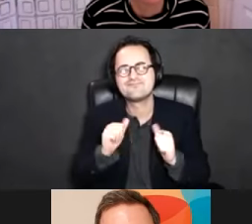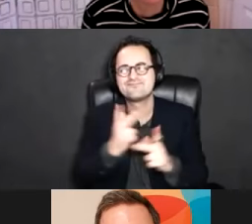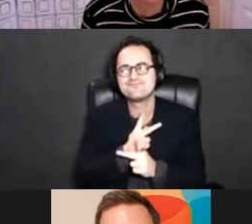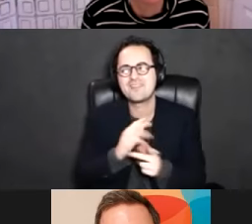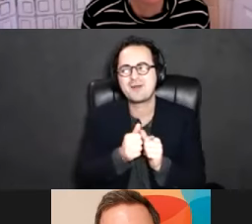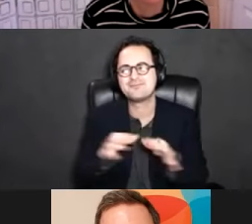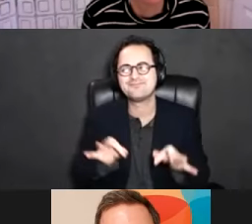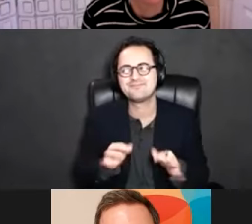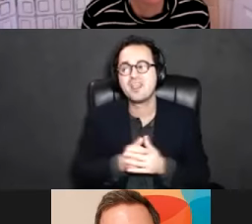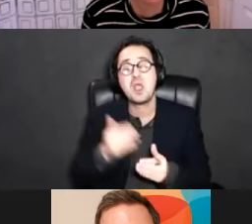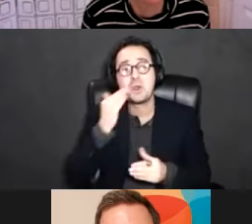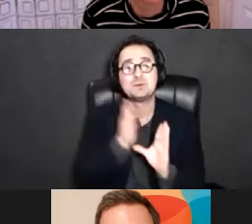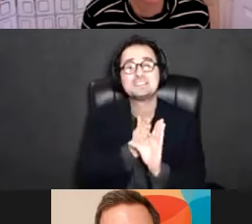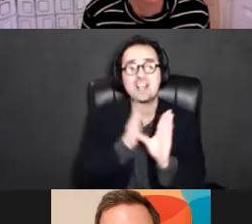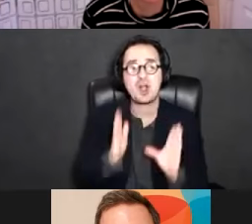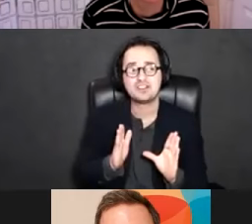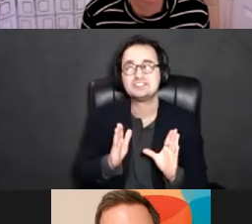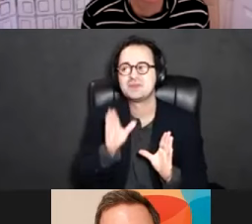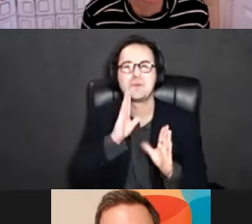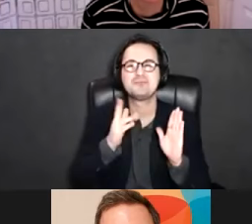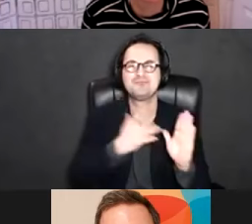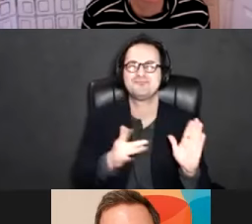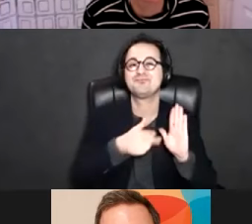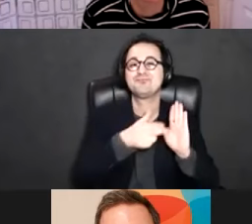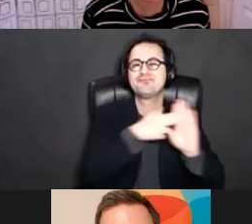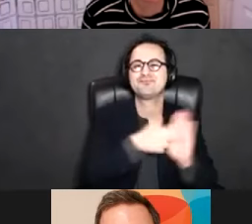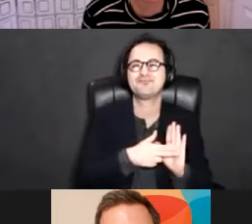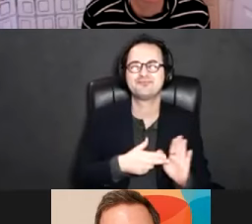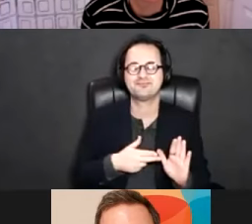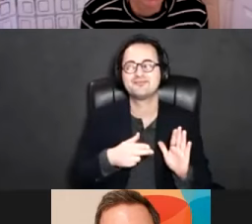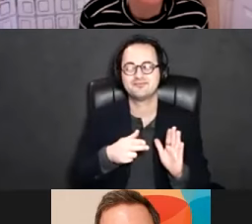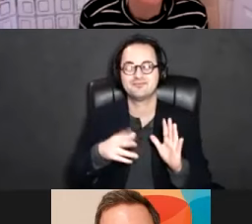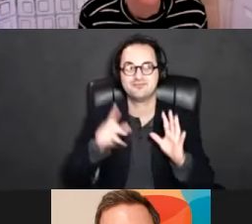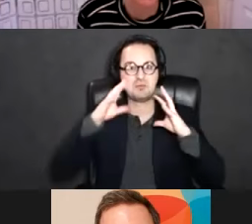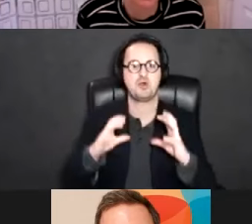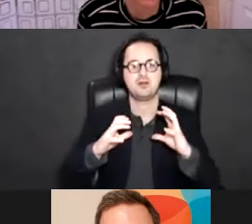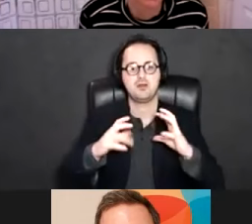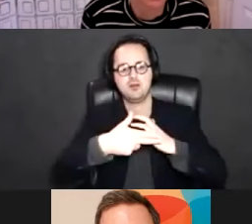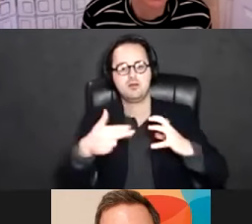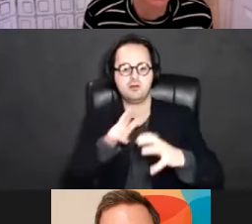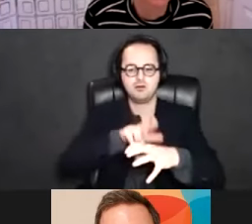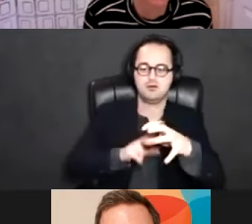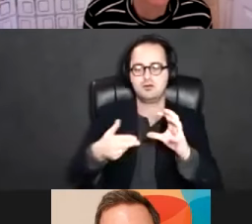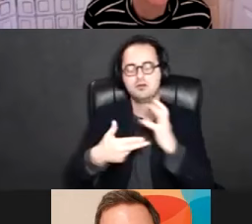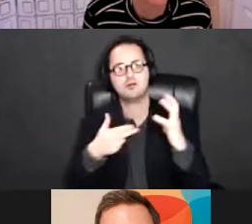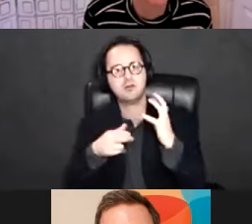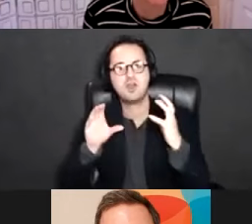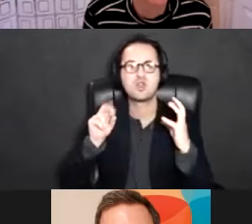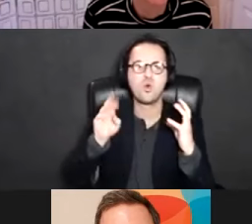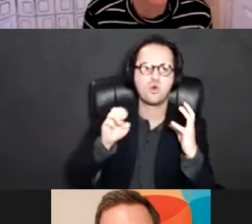we, as psychologists, we like put these labels on different parts of the brain as like, core or compensatory